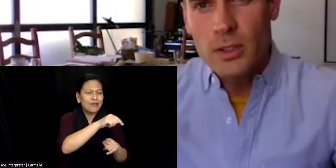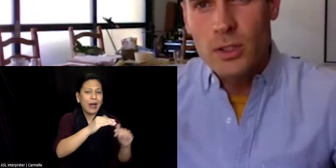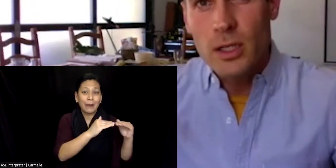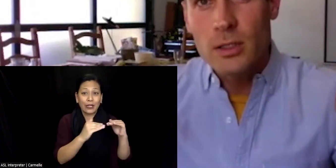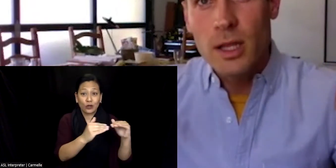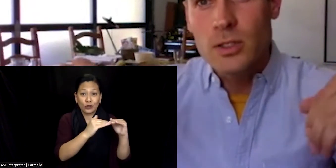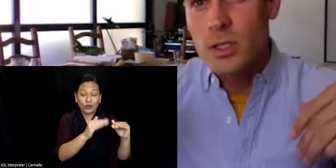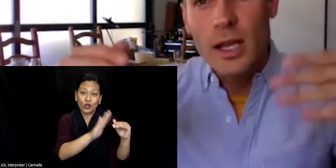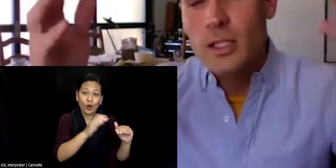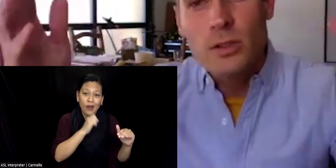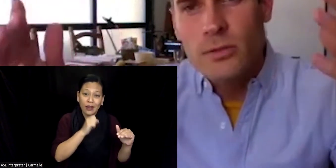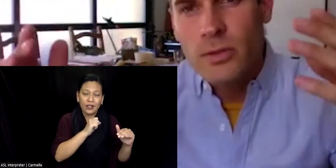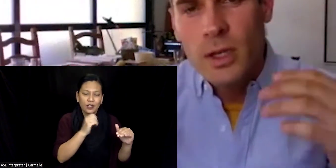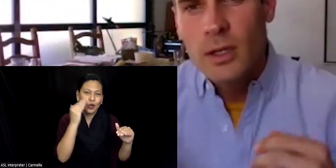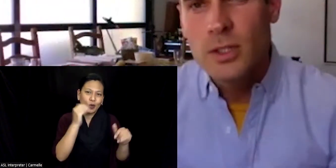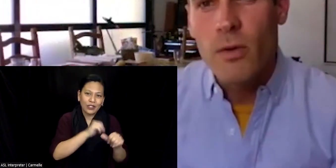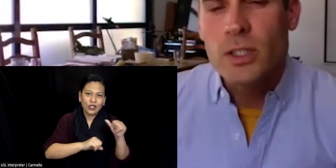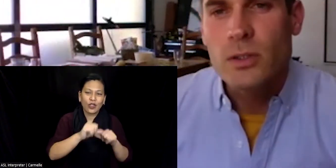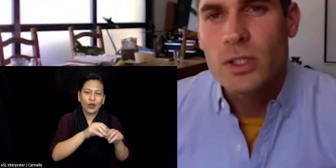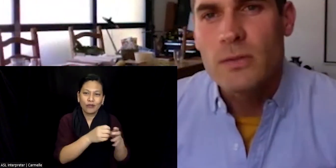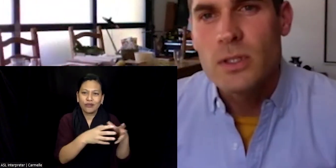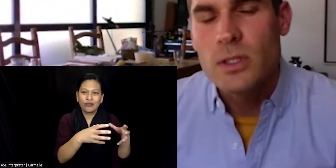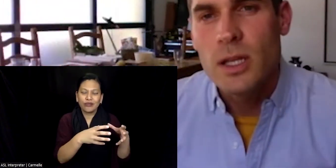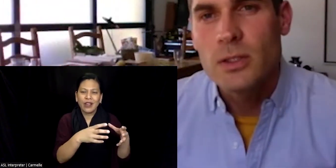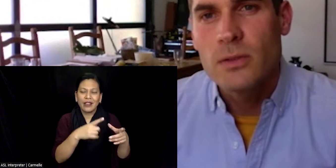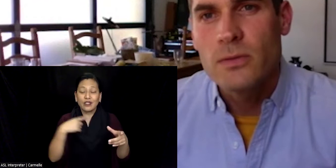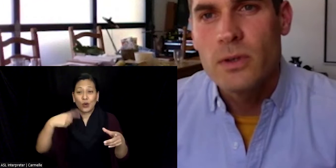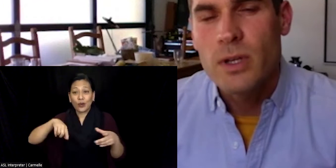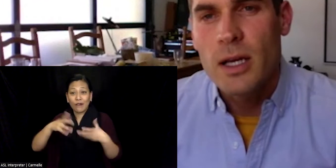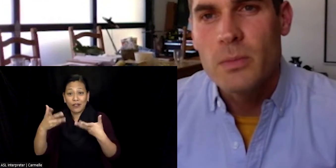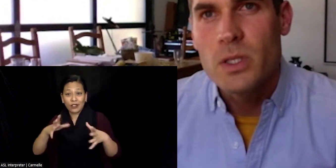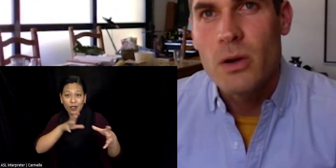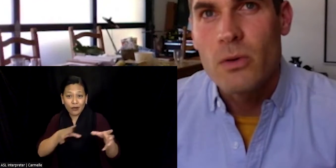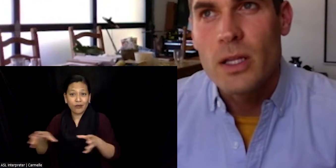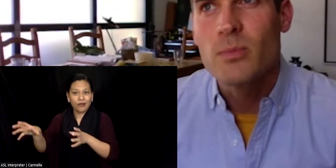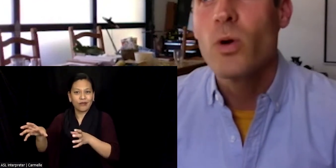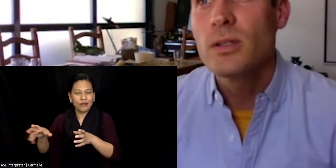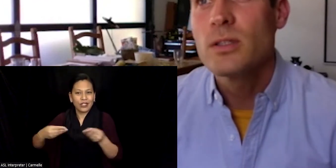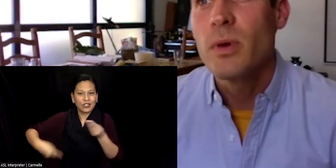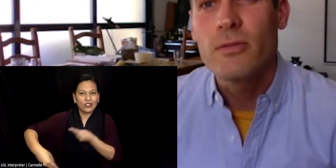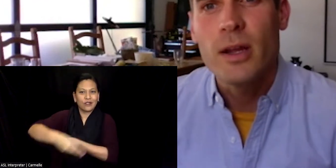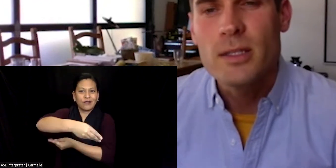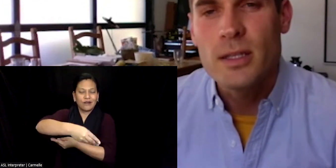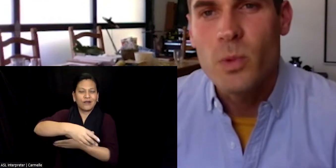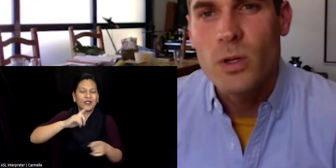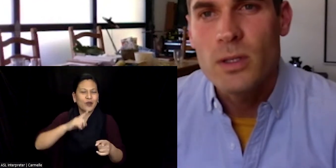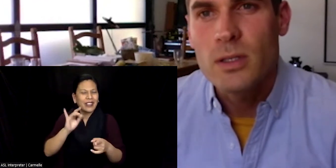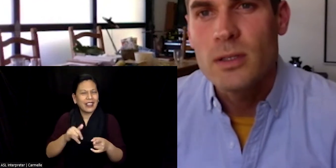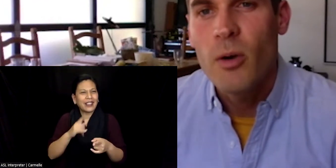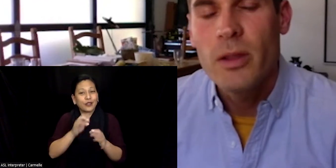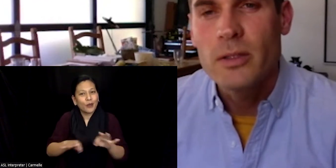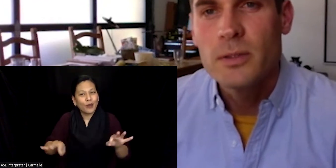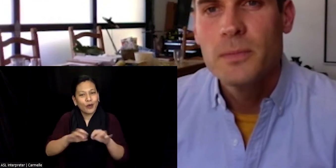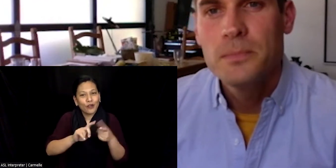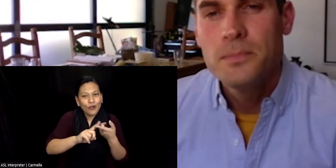are your age. And that's just the nature of generational shifts. It's just the nature of time. So it's important to make friends and it's important